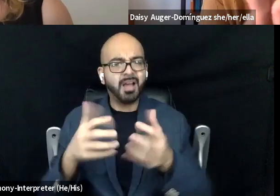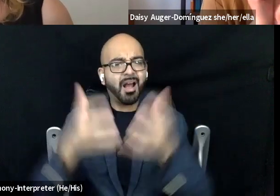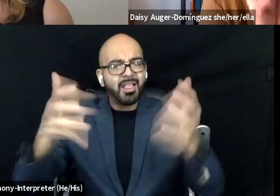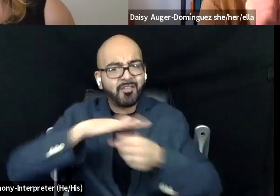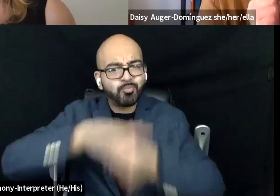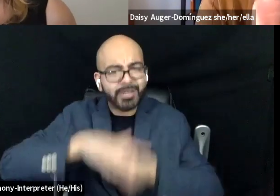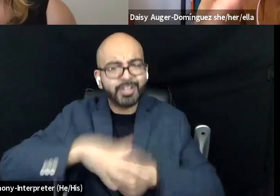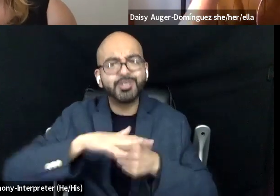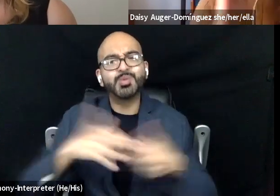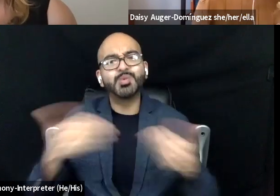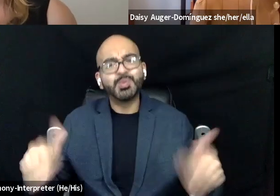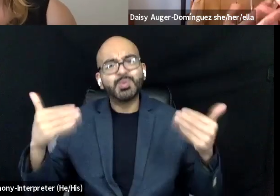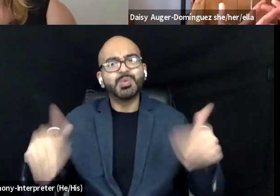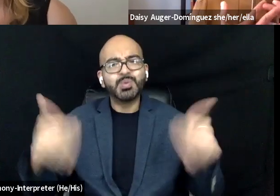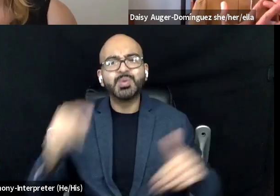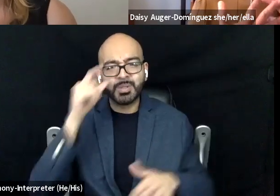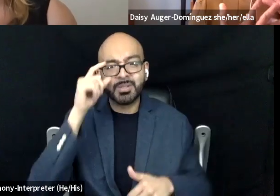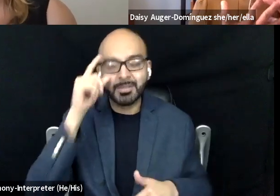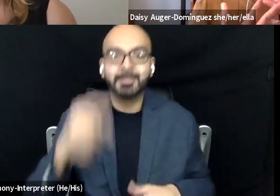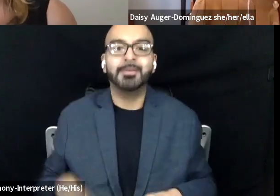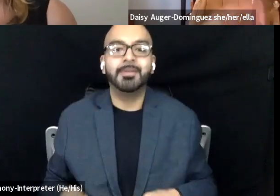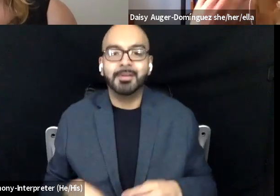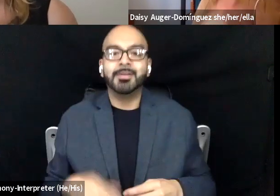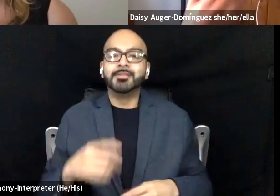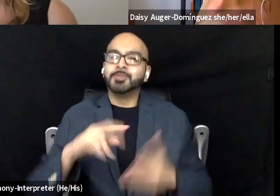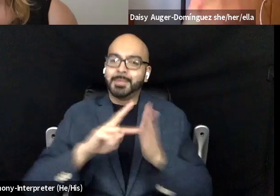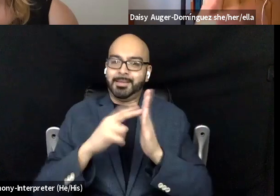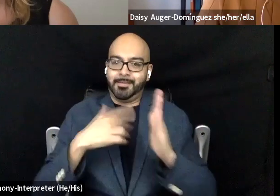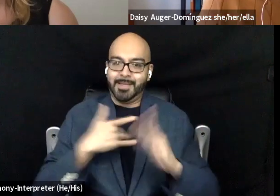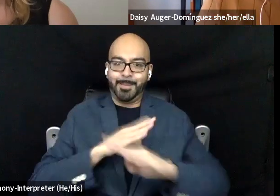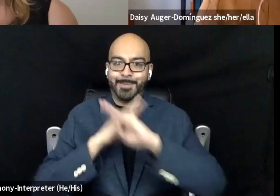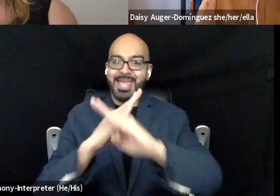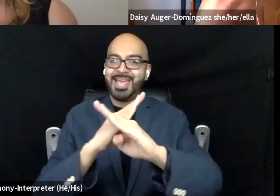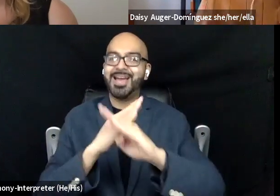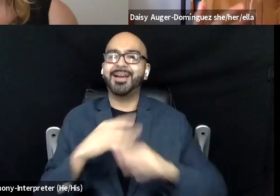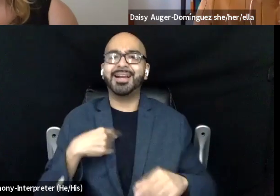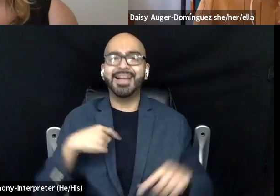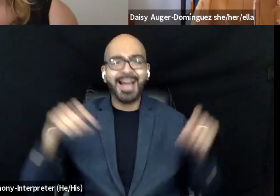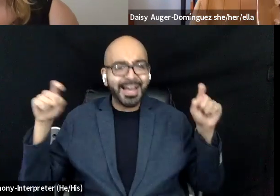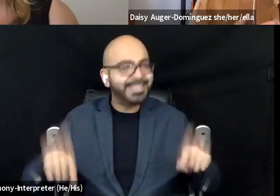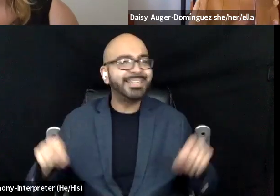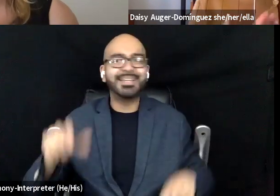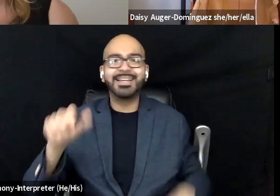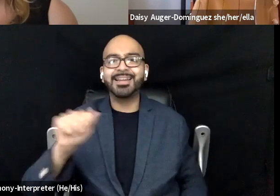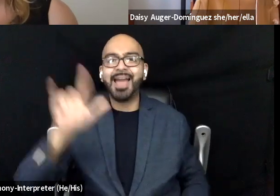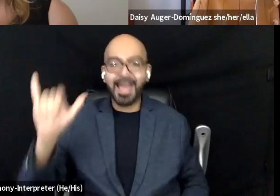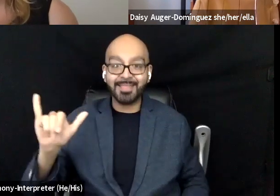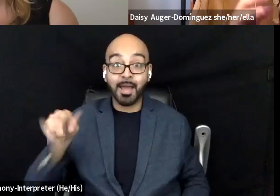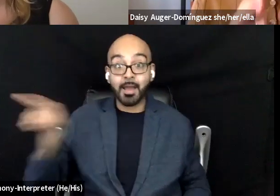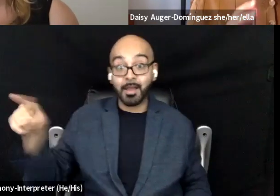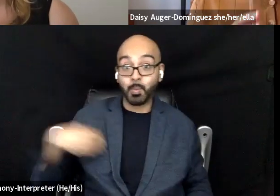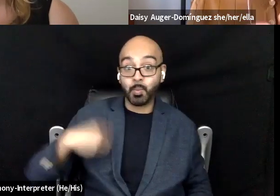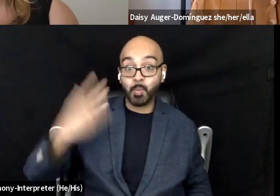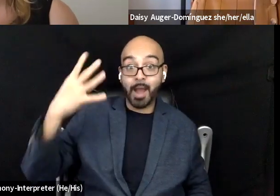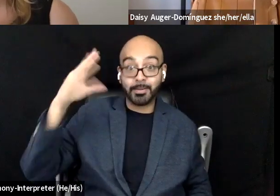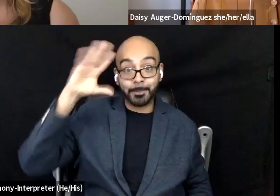it locks us in so often, and it was locking me in. And I needed that ally, who was a white male, I needed that ally to call